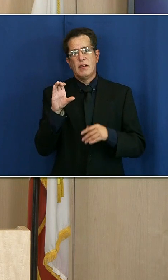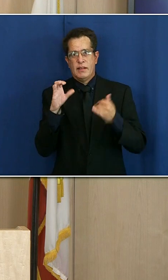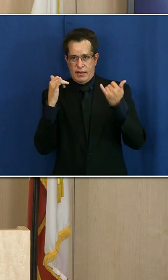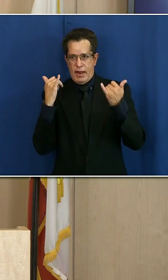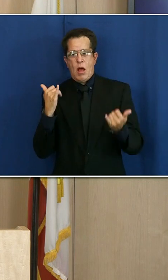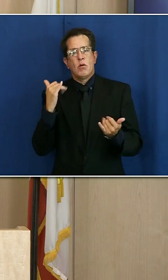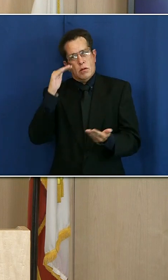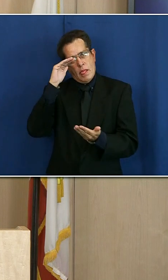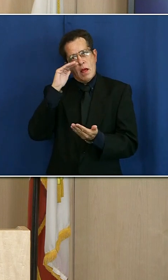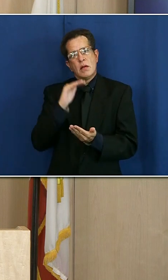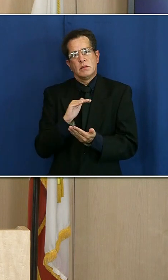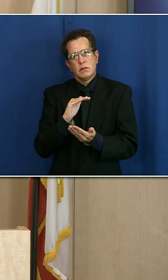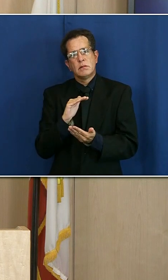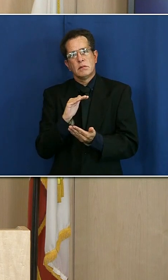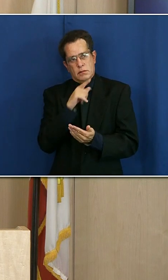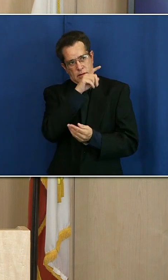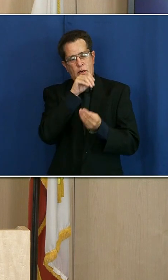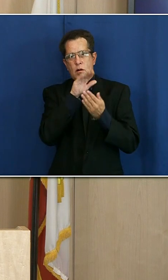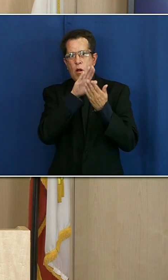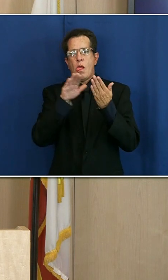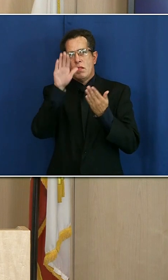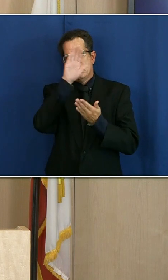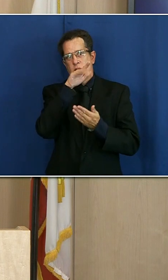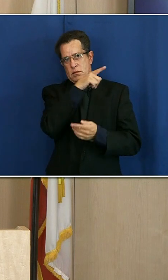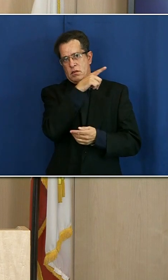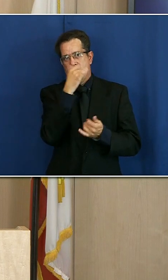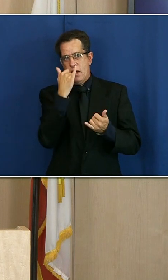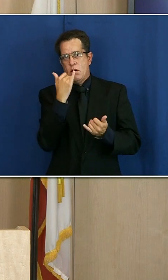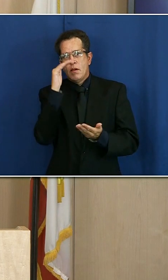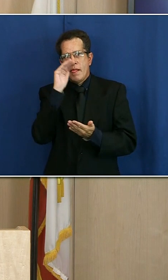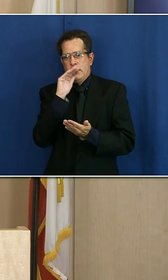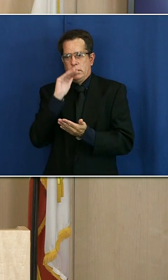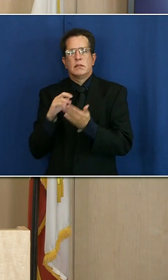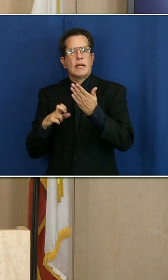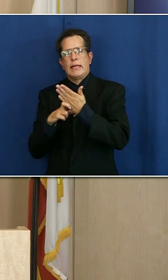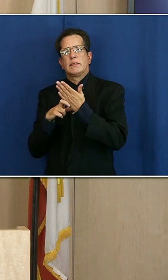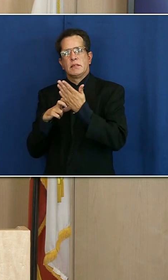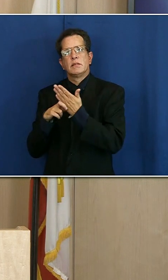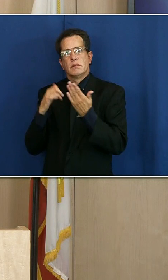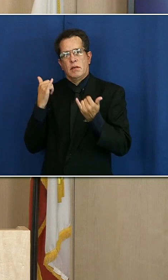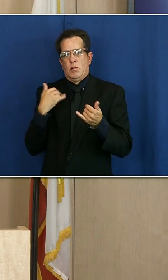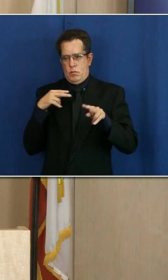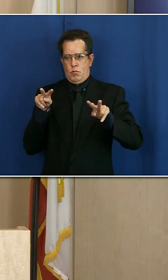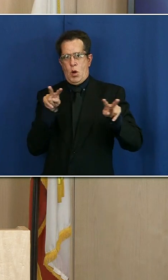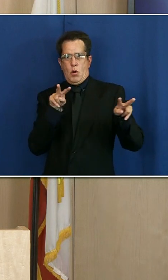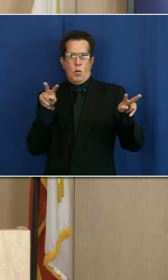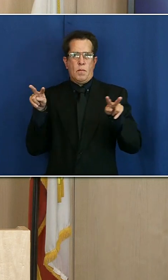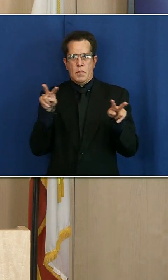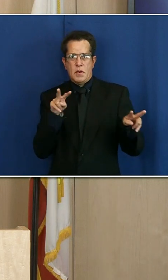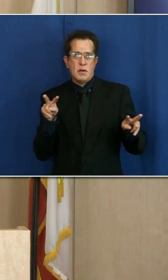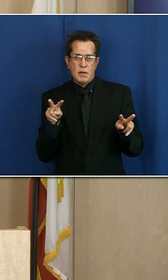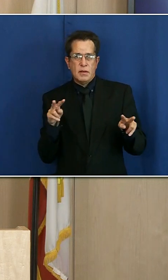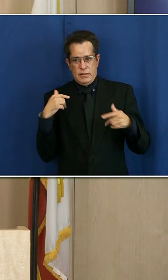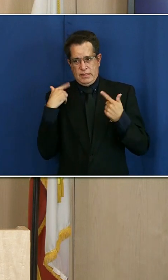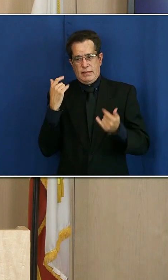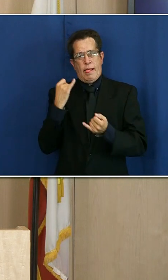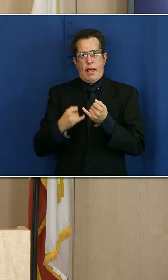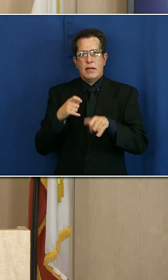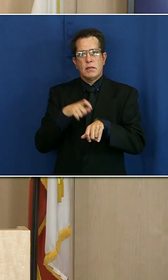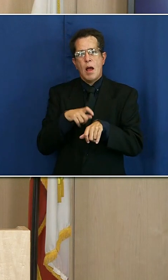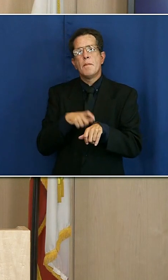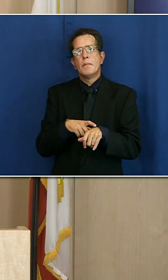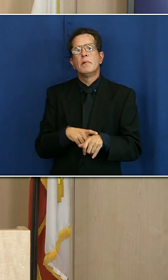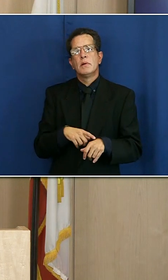slowed activity in the college area as well as on campus. So it's gone up only slightly since the last time that we